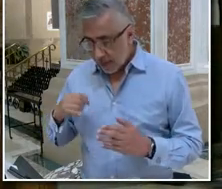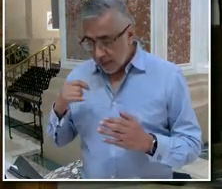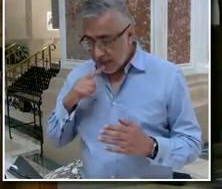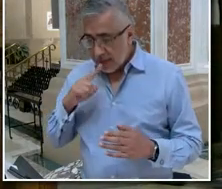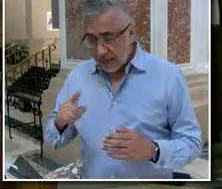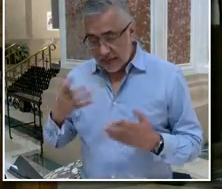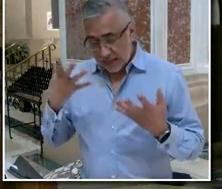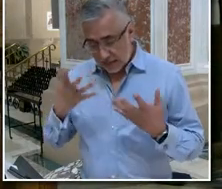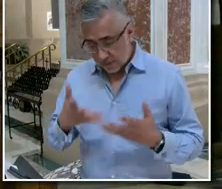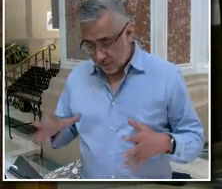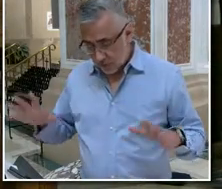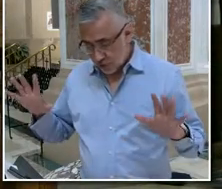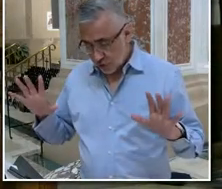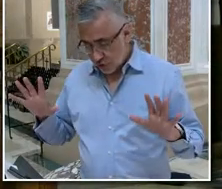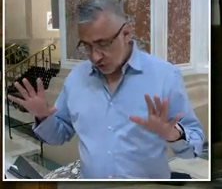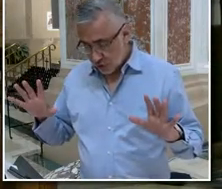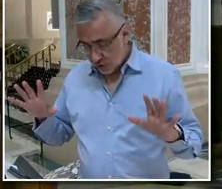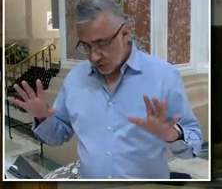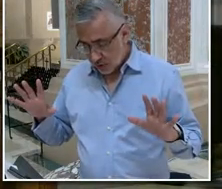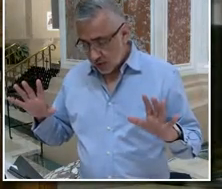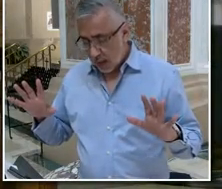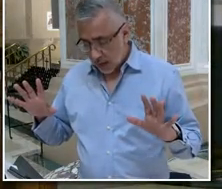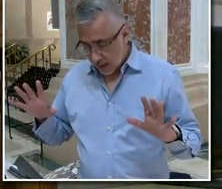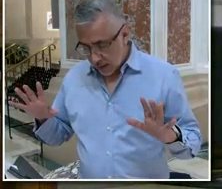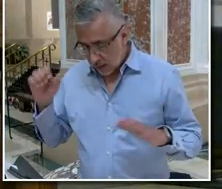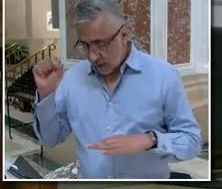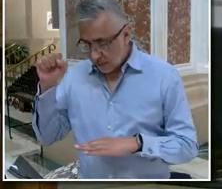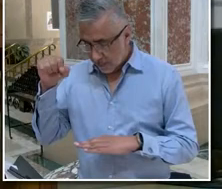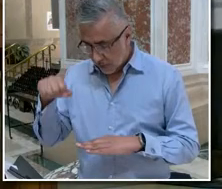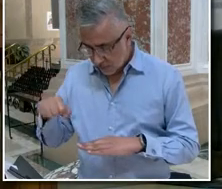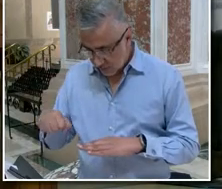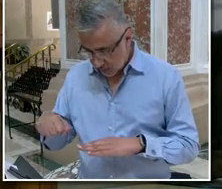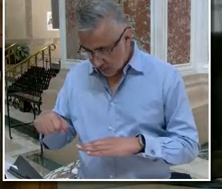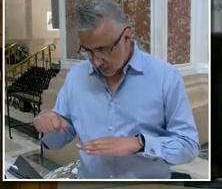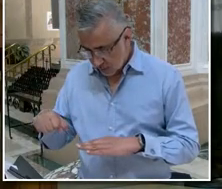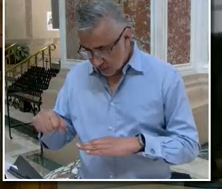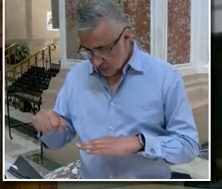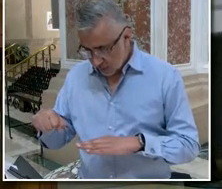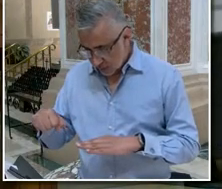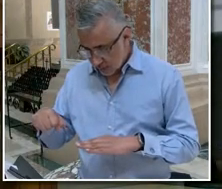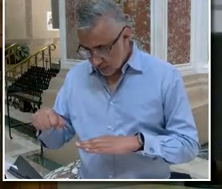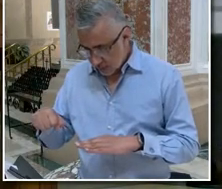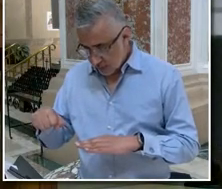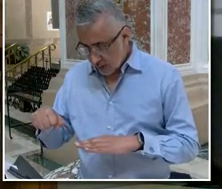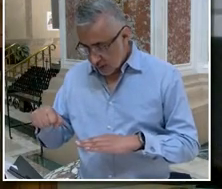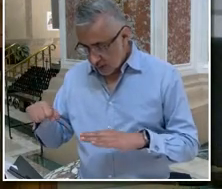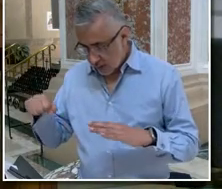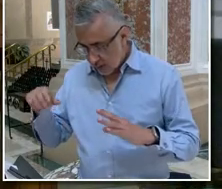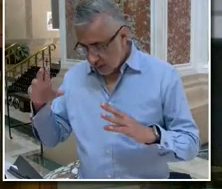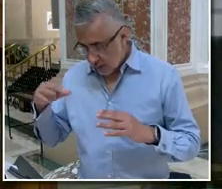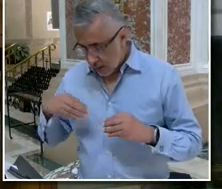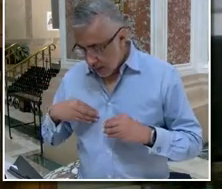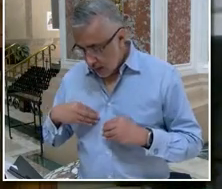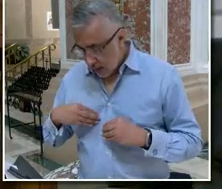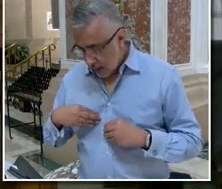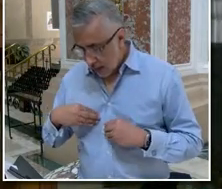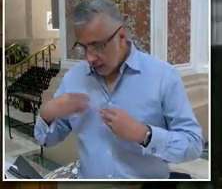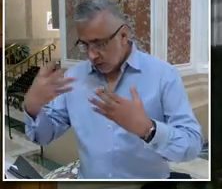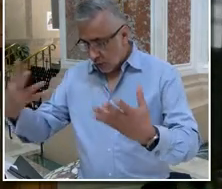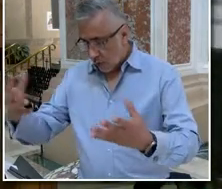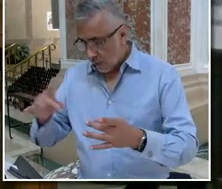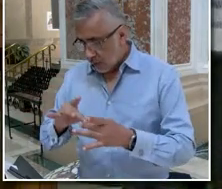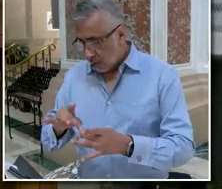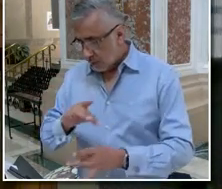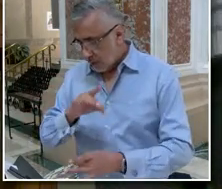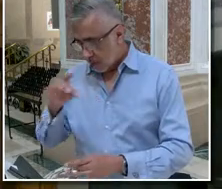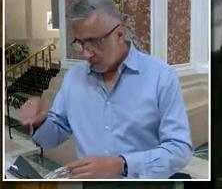is finished." And, bowing his head, he handed over the spirit.